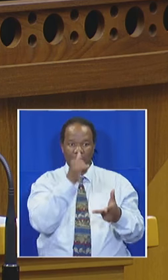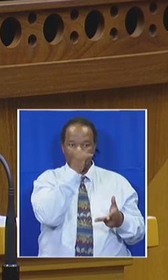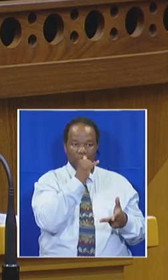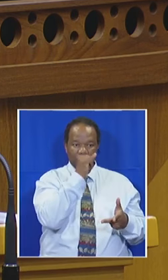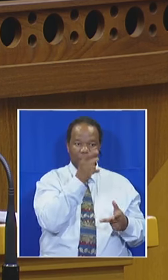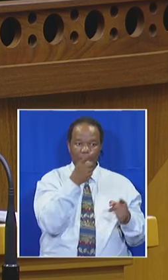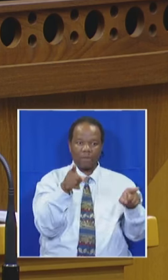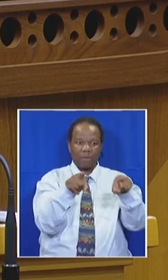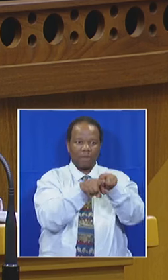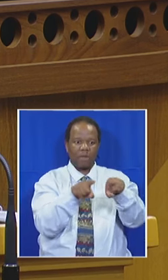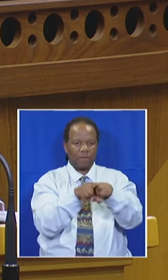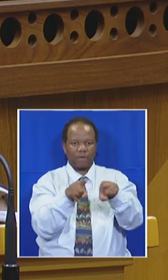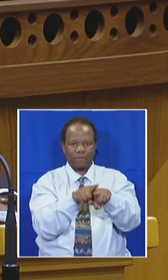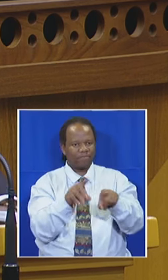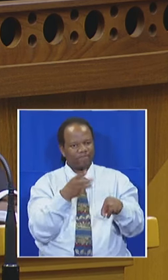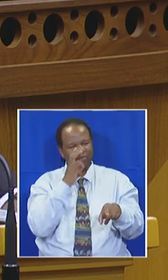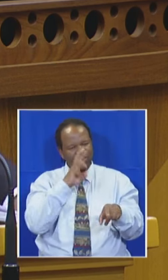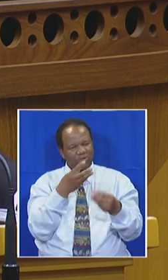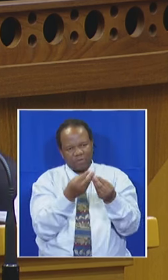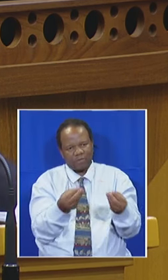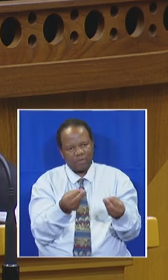way to handle the matter.